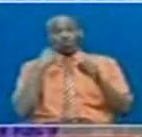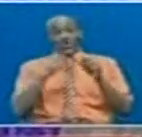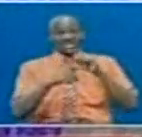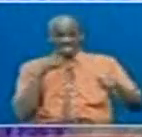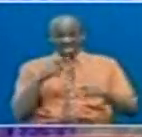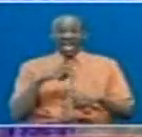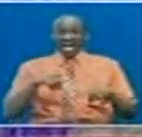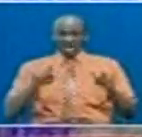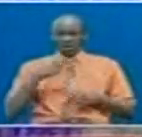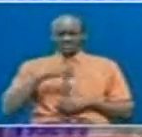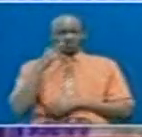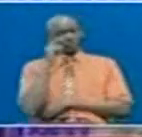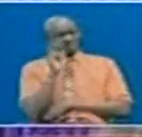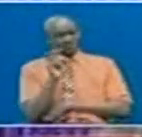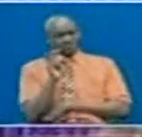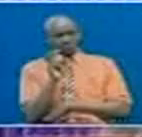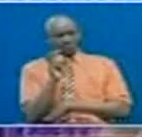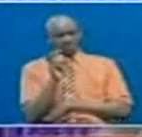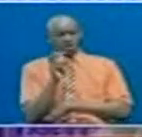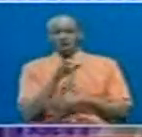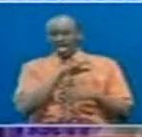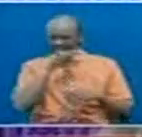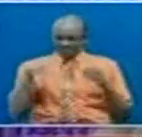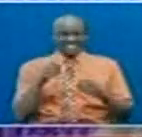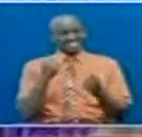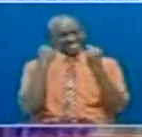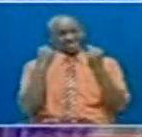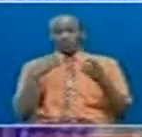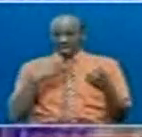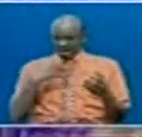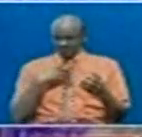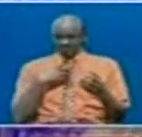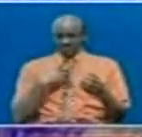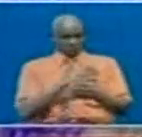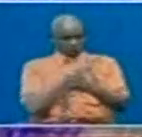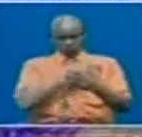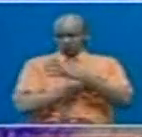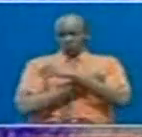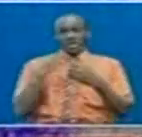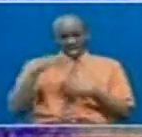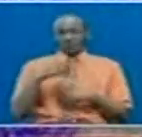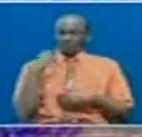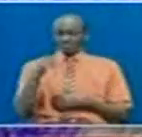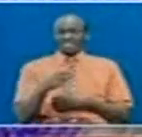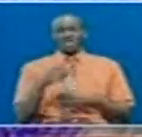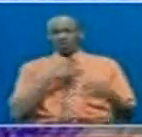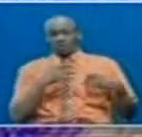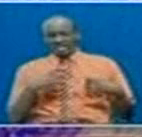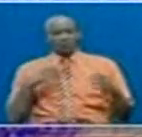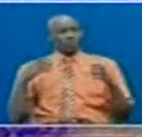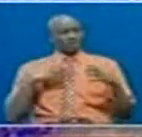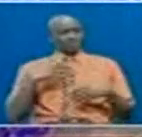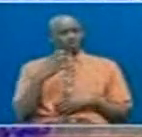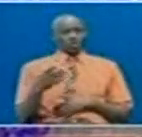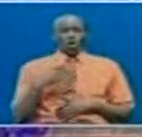allows us to bring all the muscles we have as a country, the love of country, the concern for community,